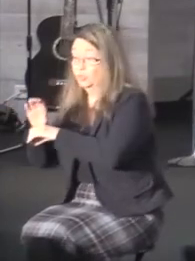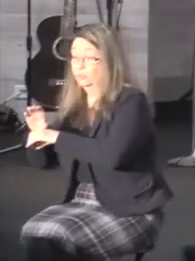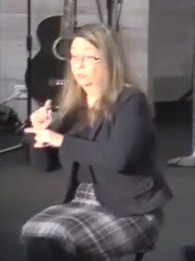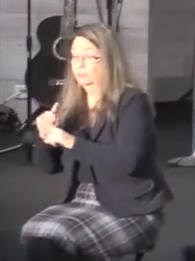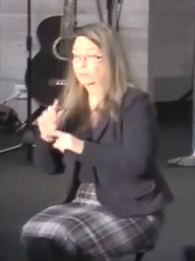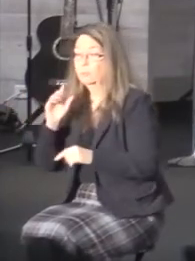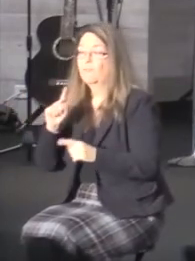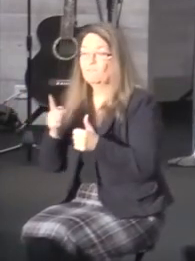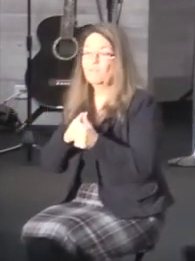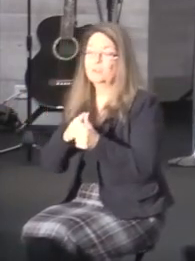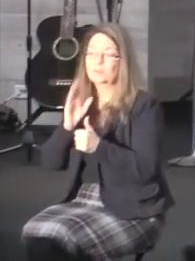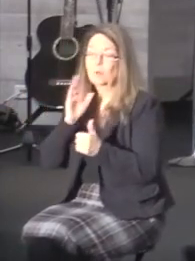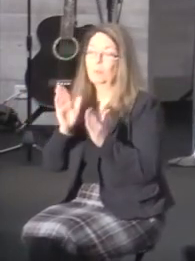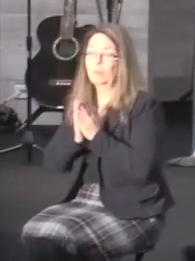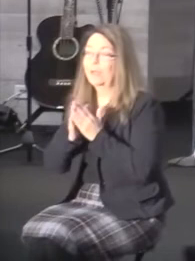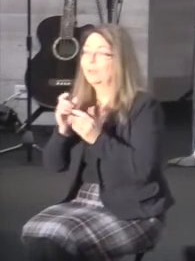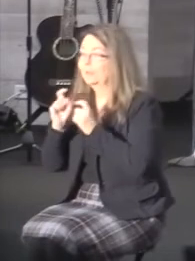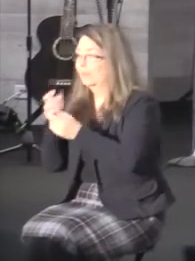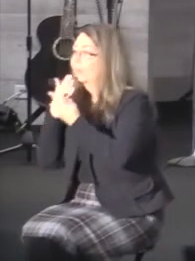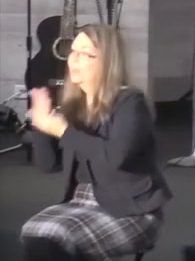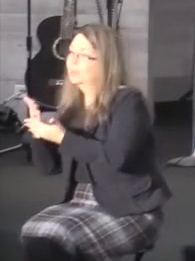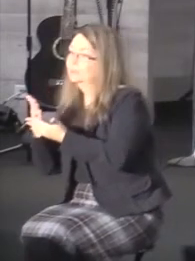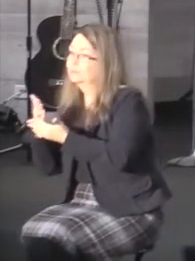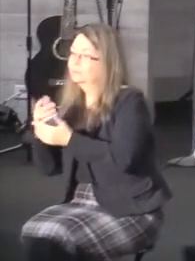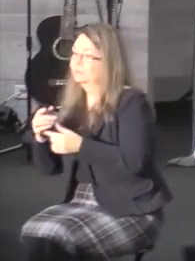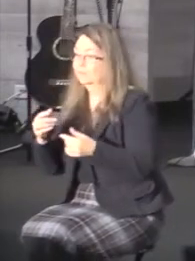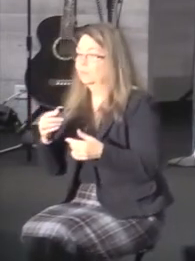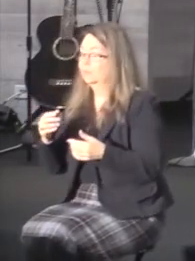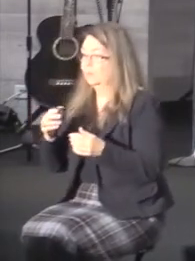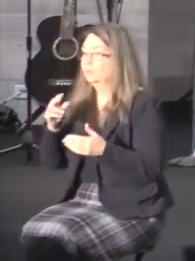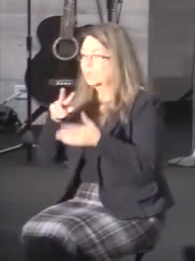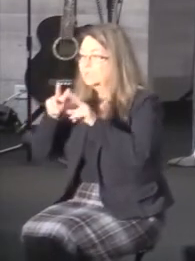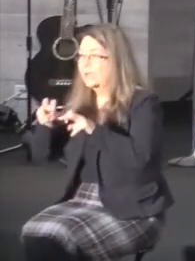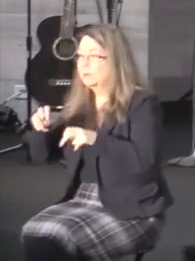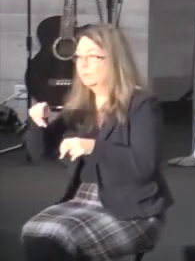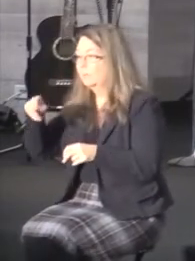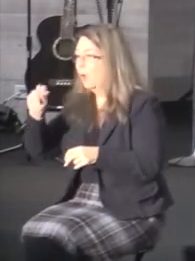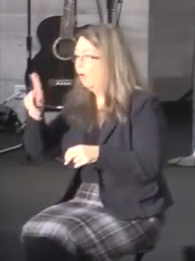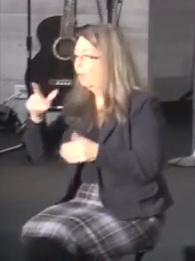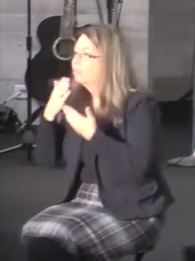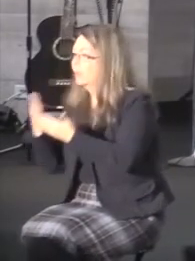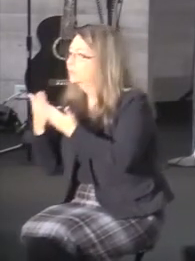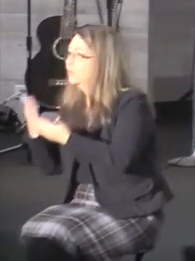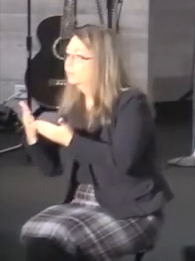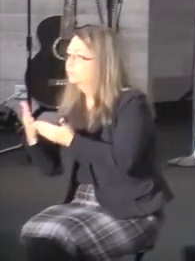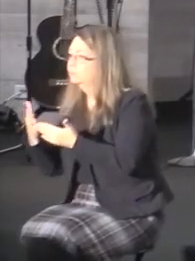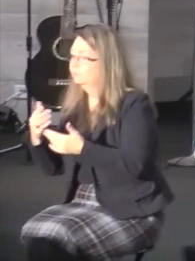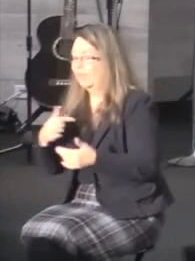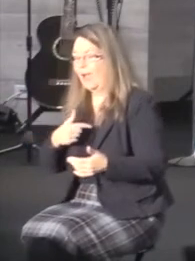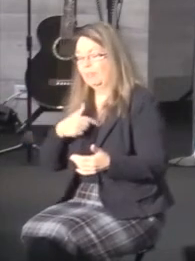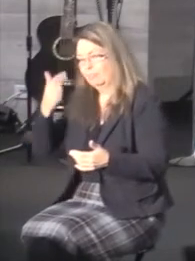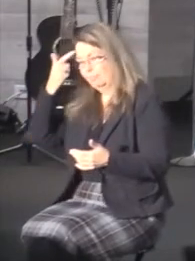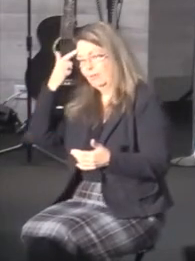is going to pray, and he's going to give thanks. Let's take a look at Paul's thanksgiving. You know what I find interesting is that in this section of